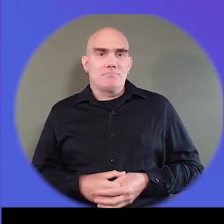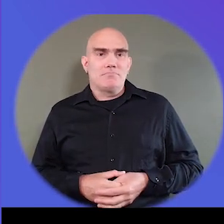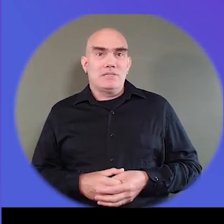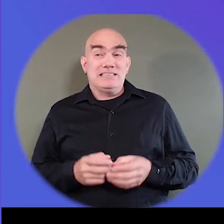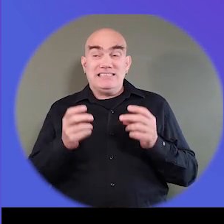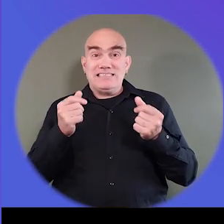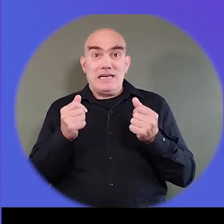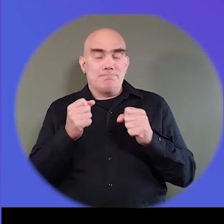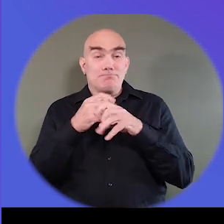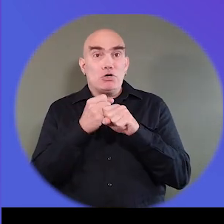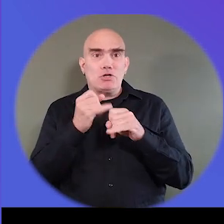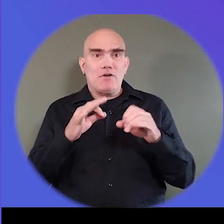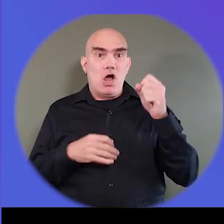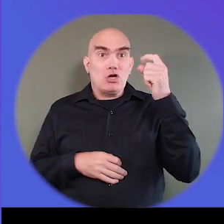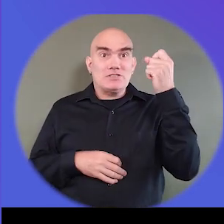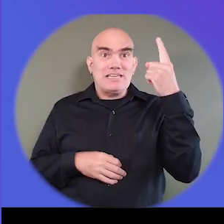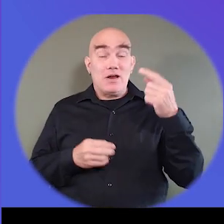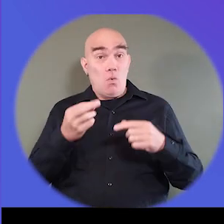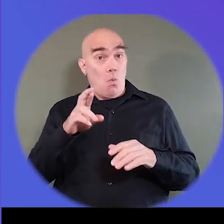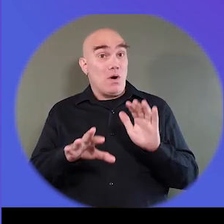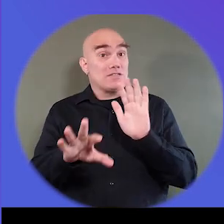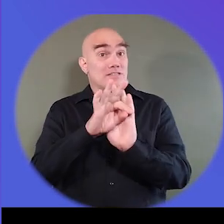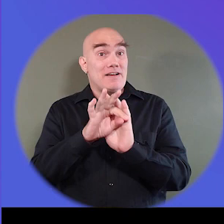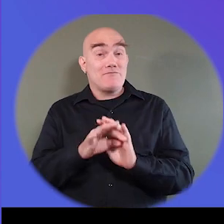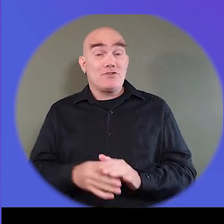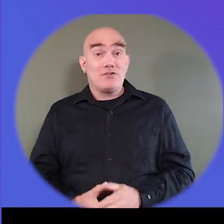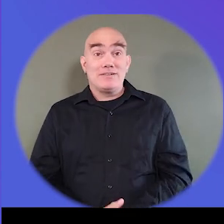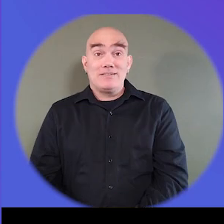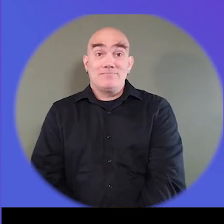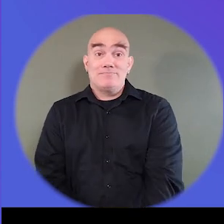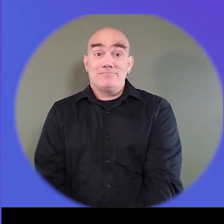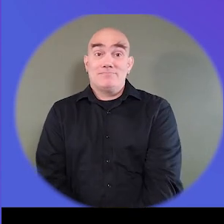a sudden burst of understanding or discovery.